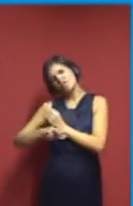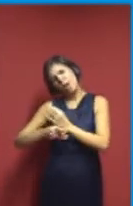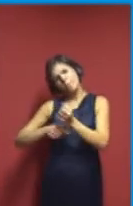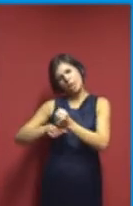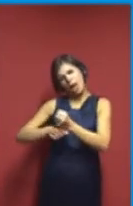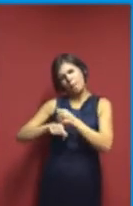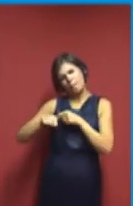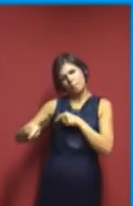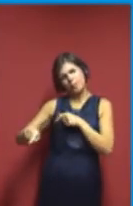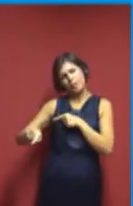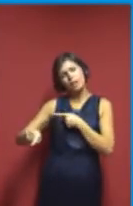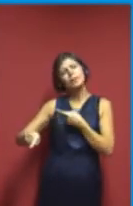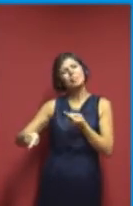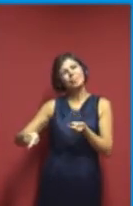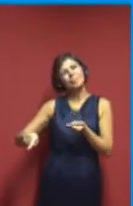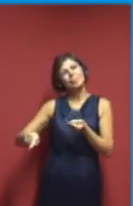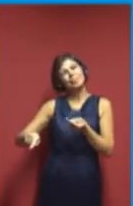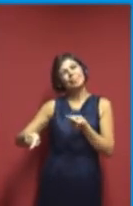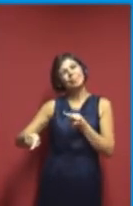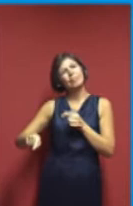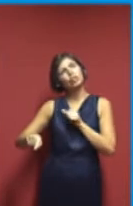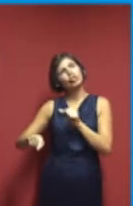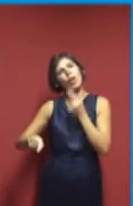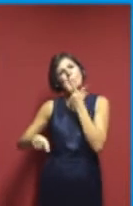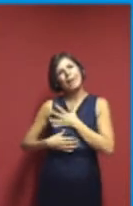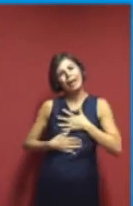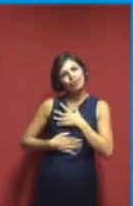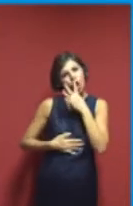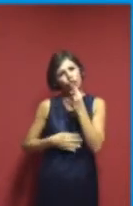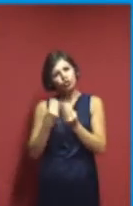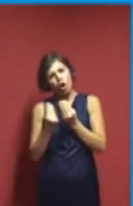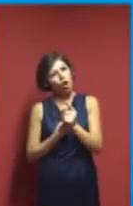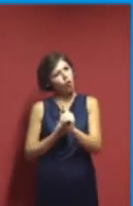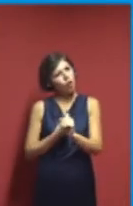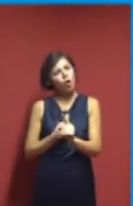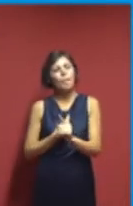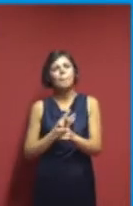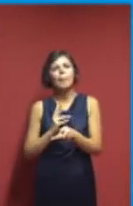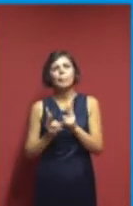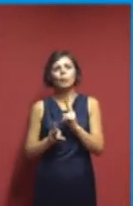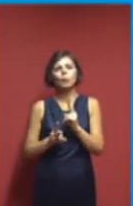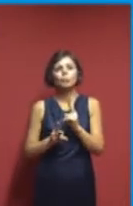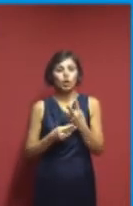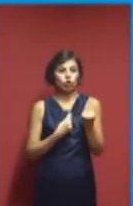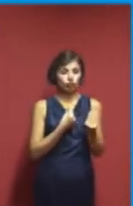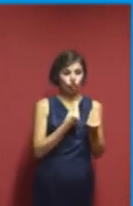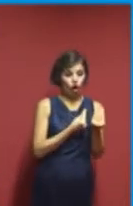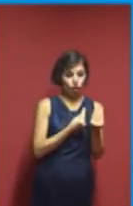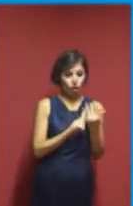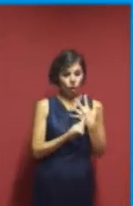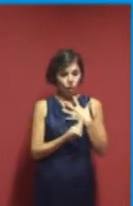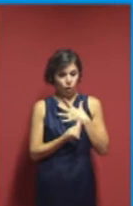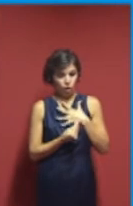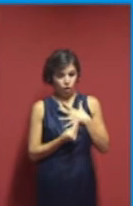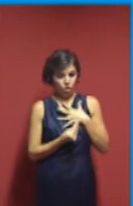play, but the connection of hedonism and play with the reality of manufacturing and the